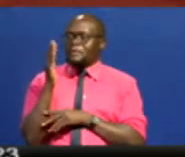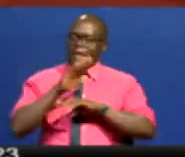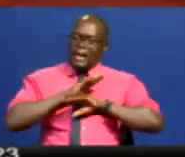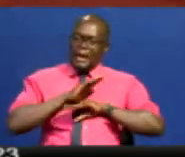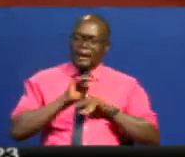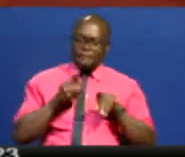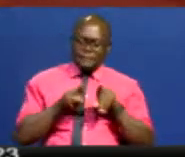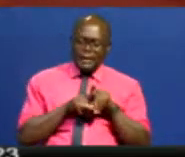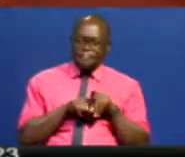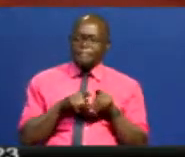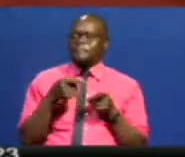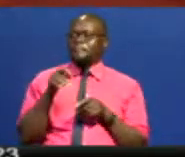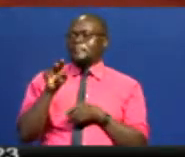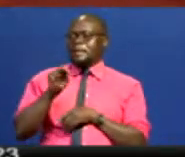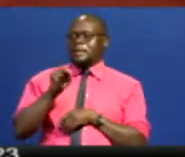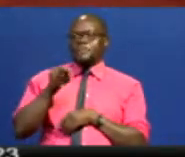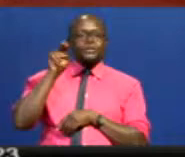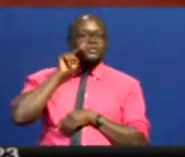also nutrition.